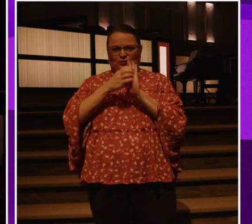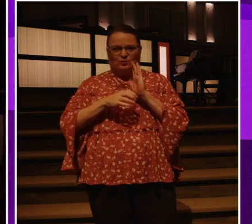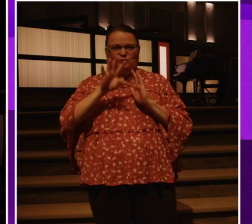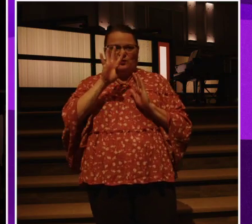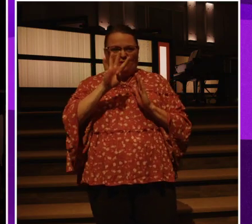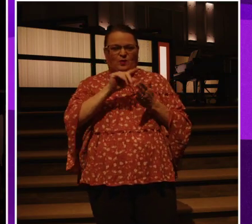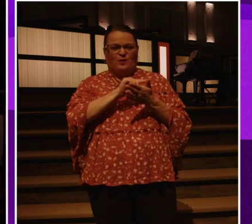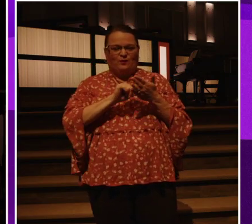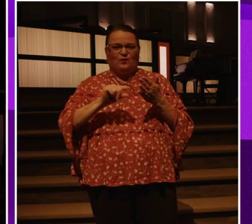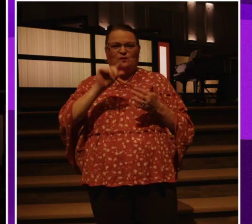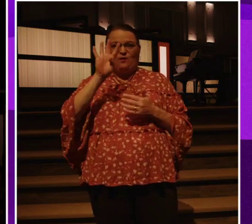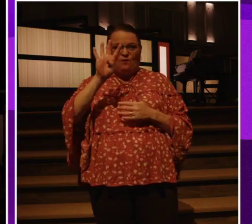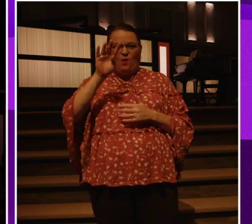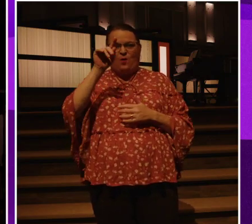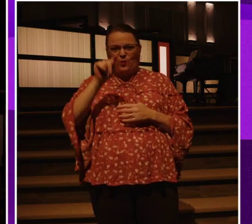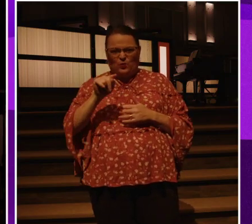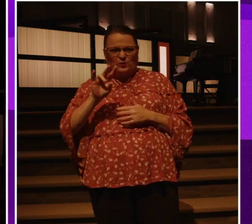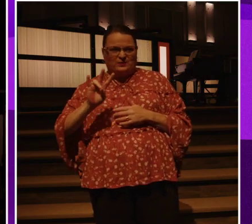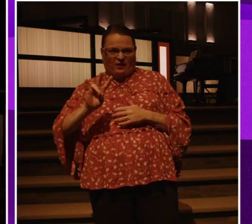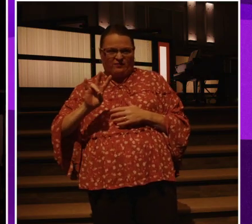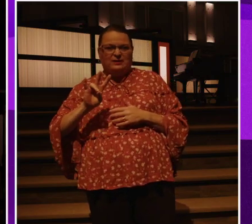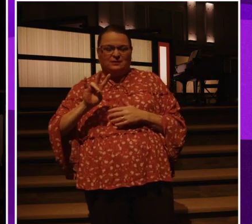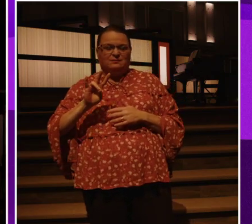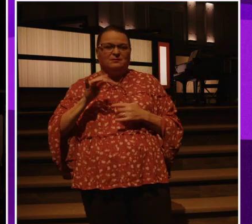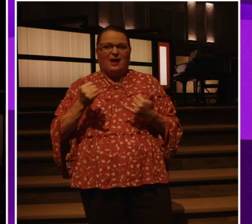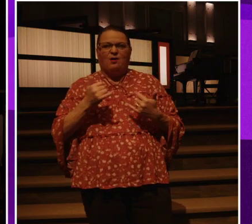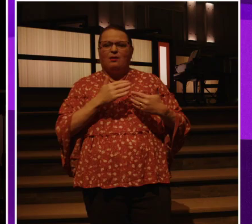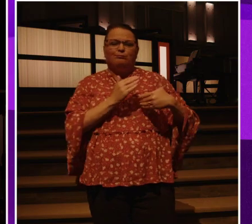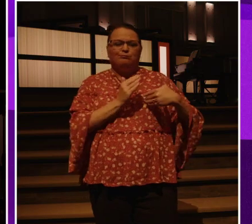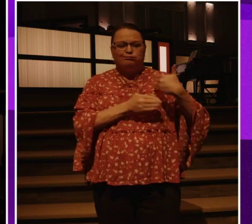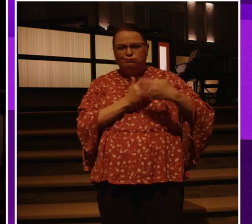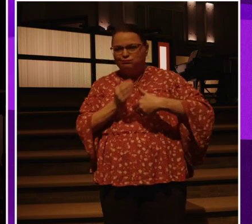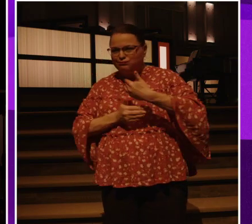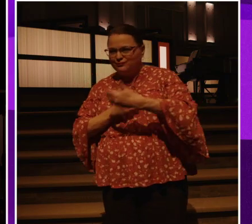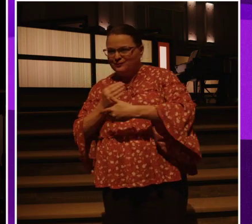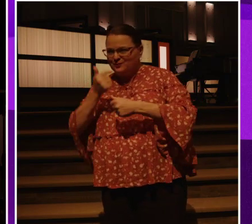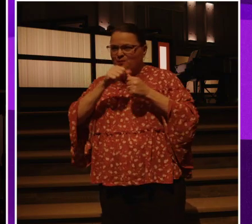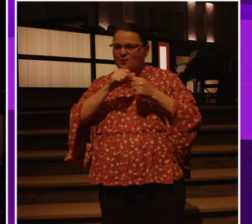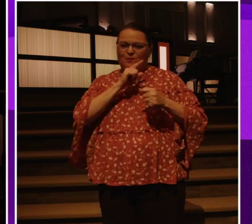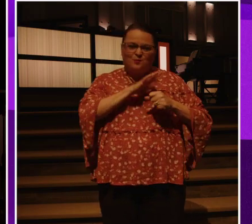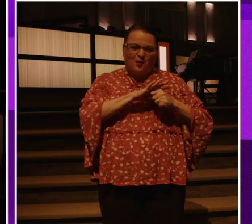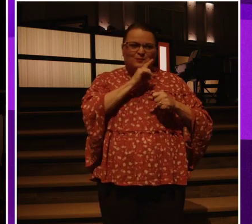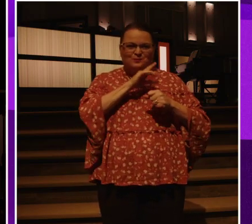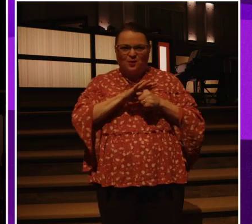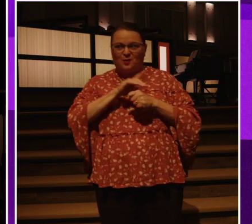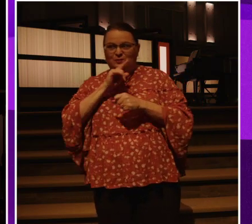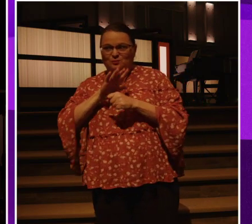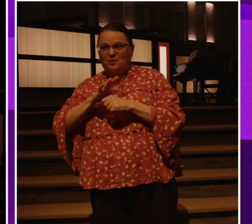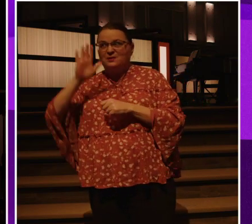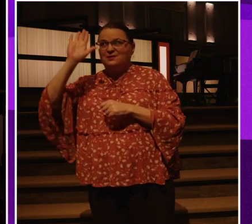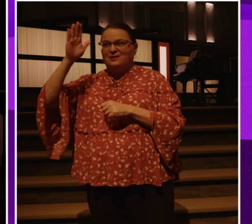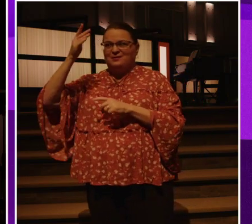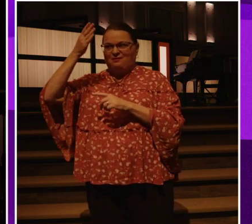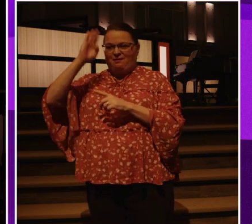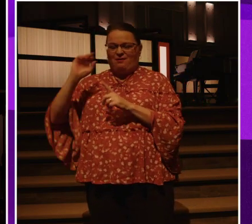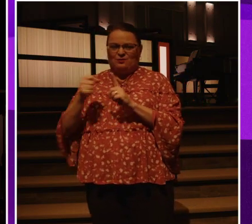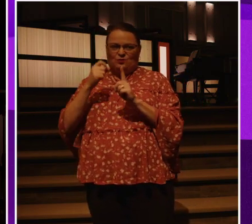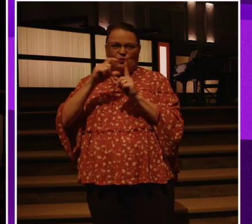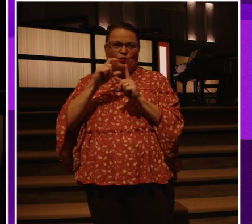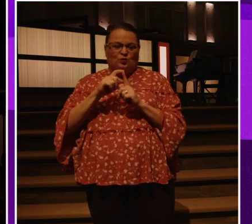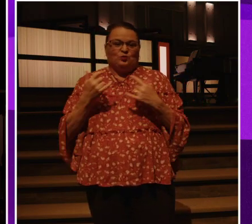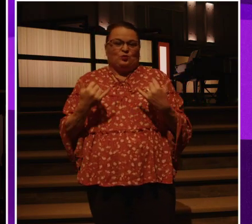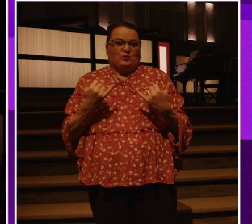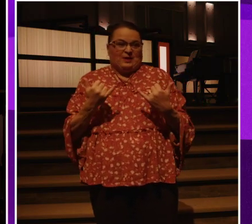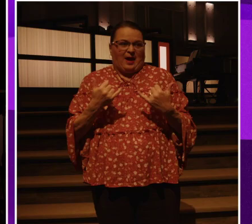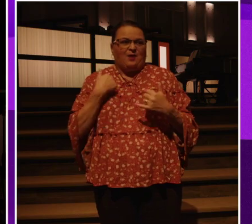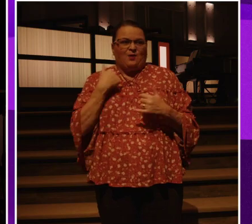7 as we continue our series on the great promises of God's Word. And today